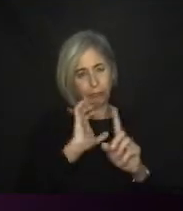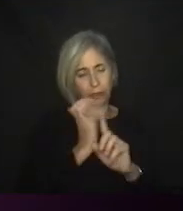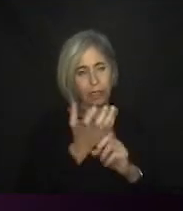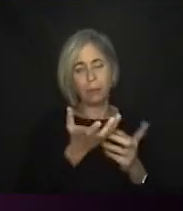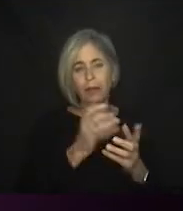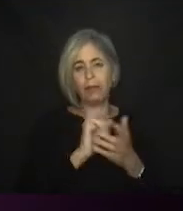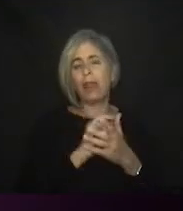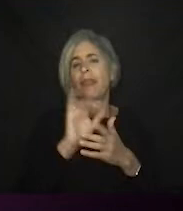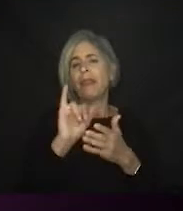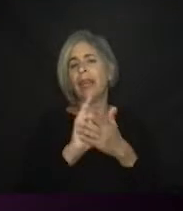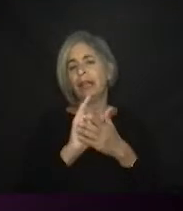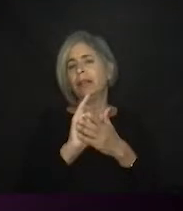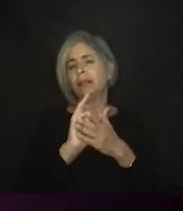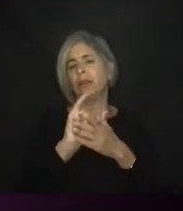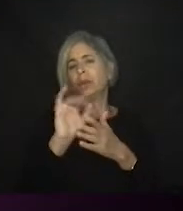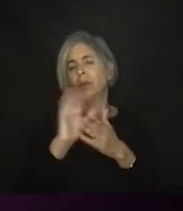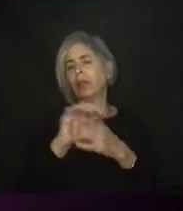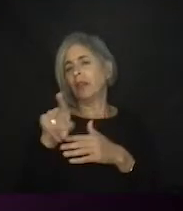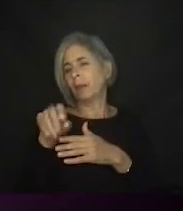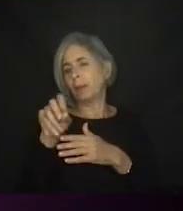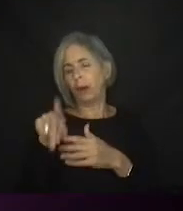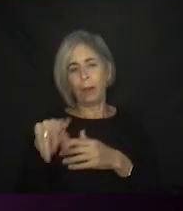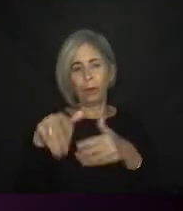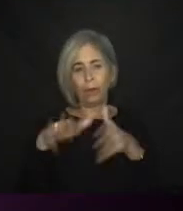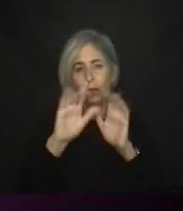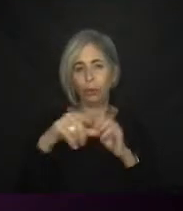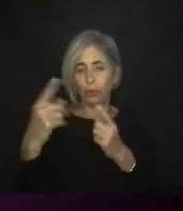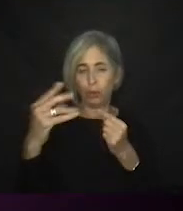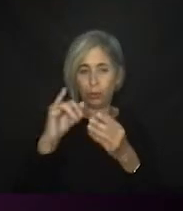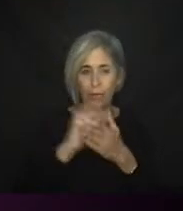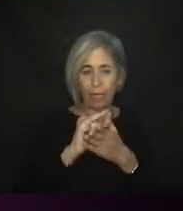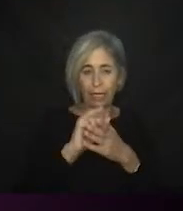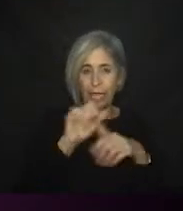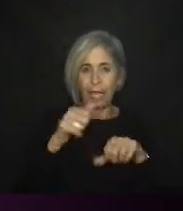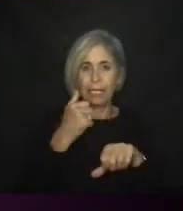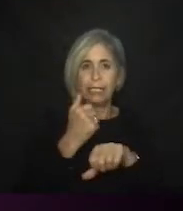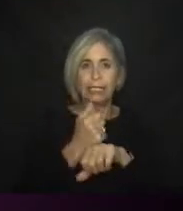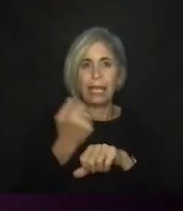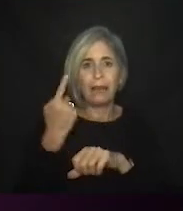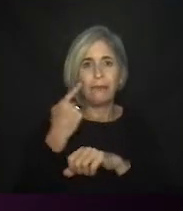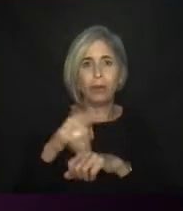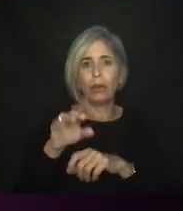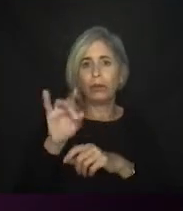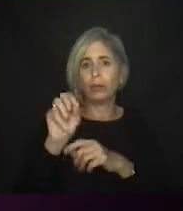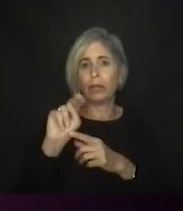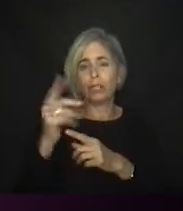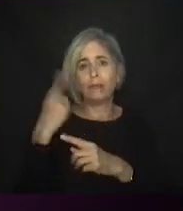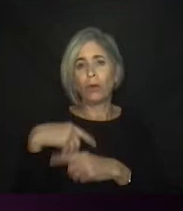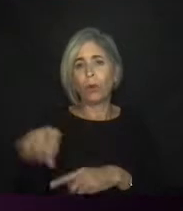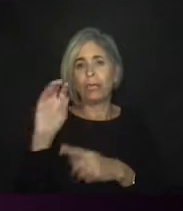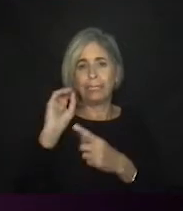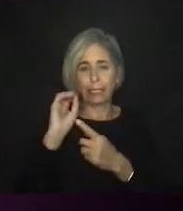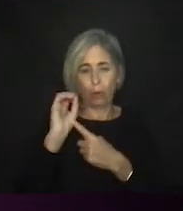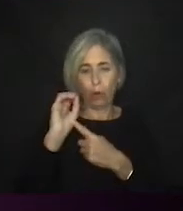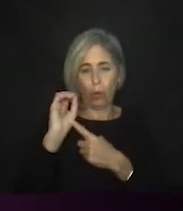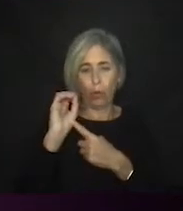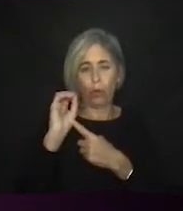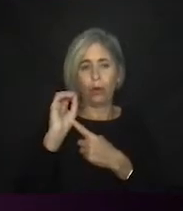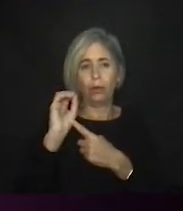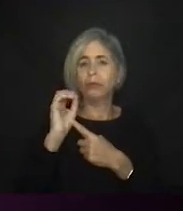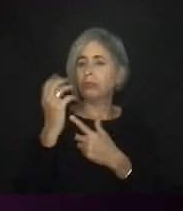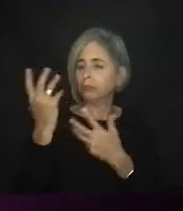what the transition prop allows you to do. For this transition prop, I set the duration to 0. So